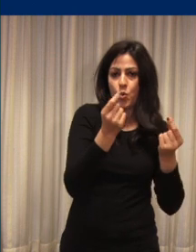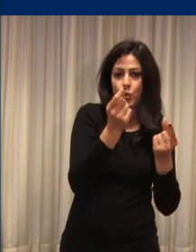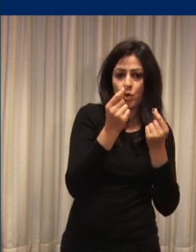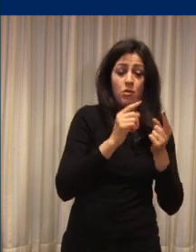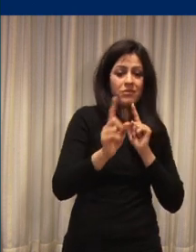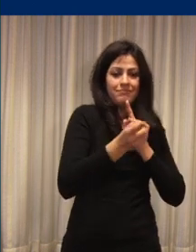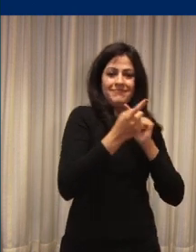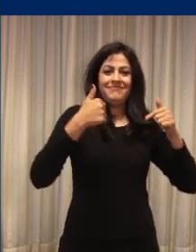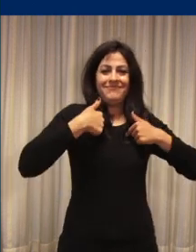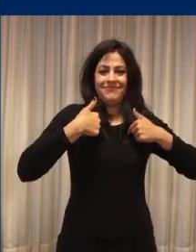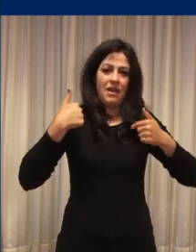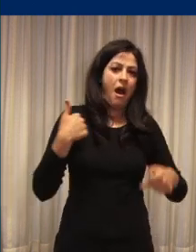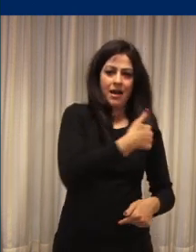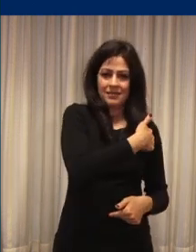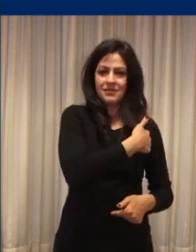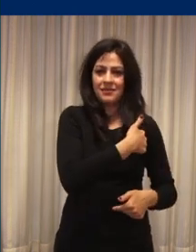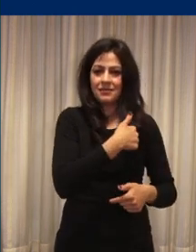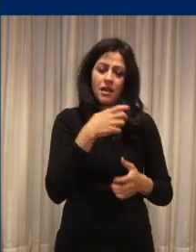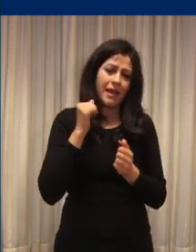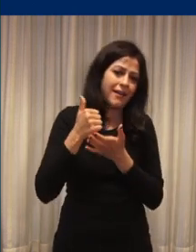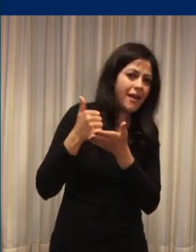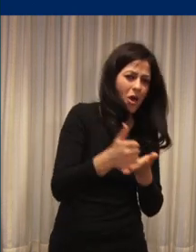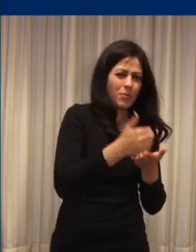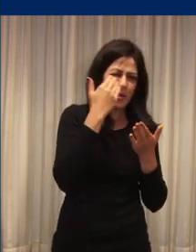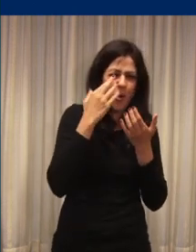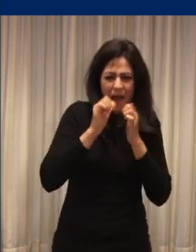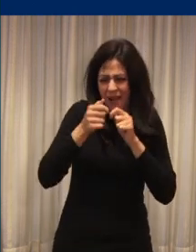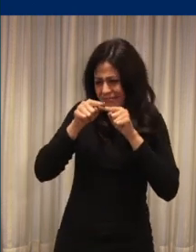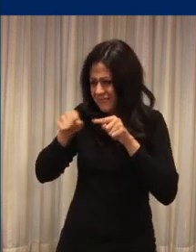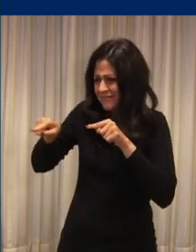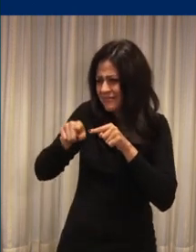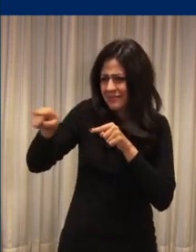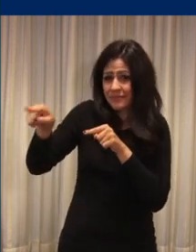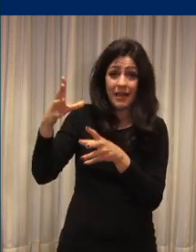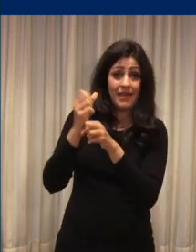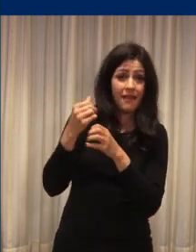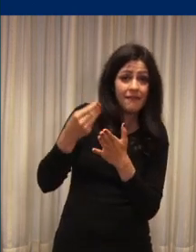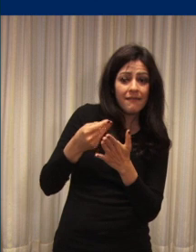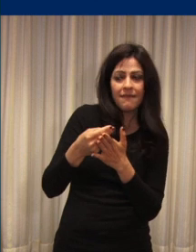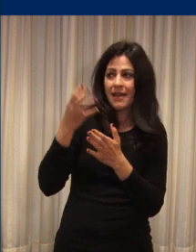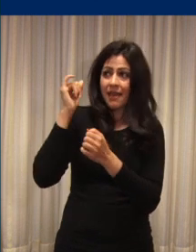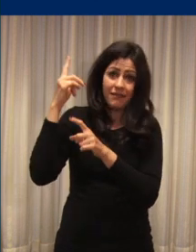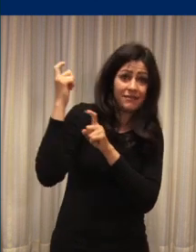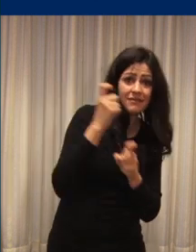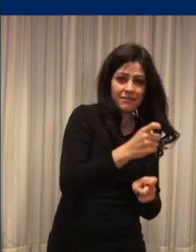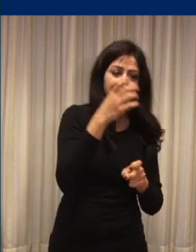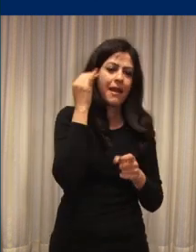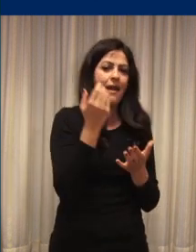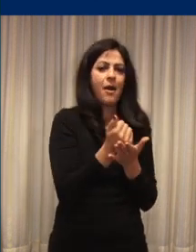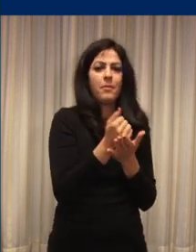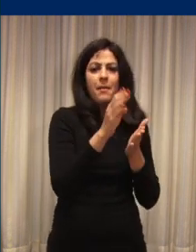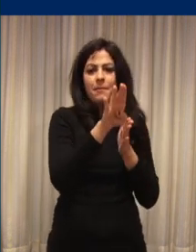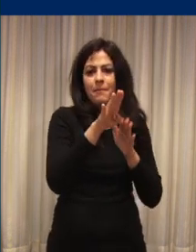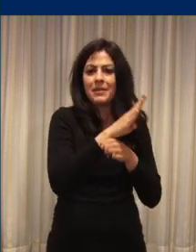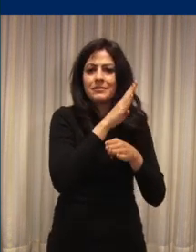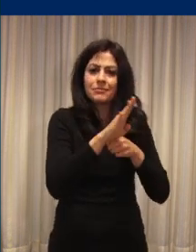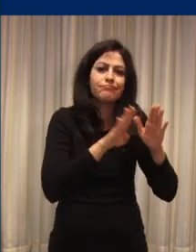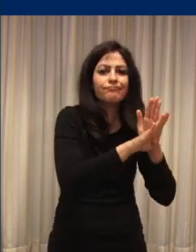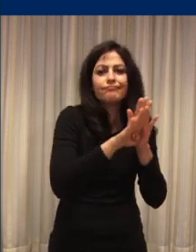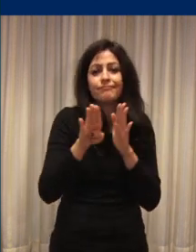access to those recovery funds, and then use them to get their business going again and to get people back to